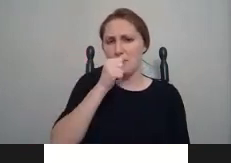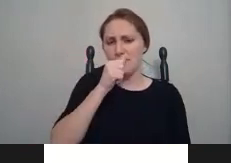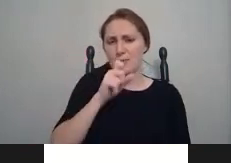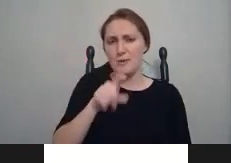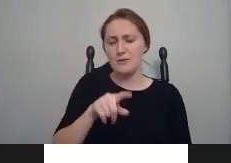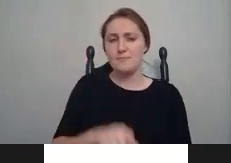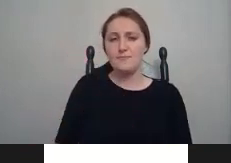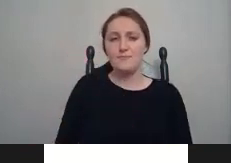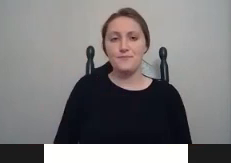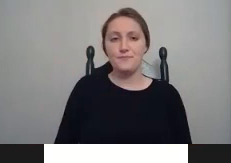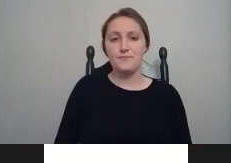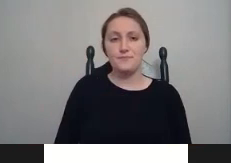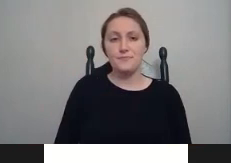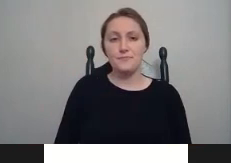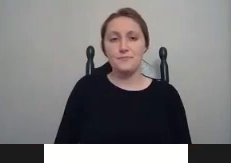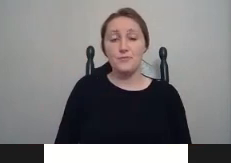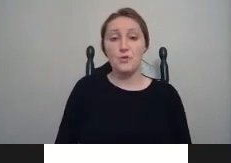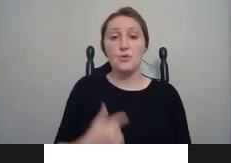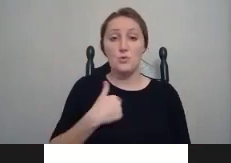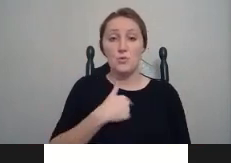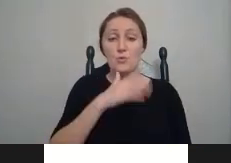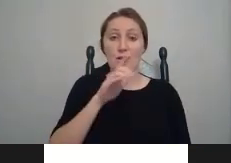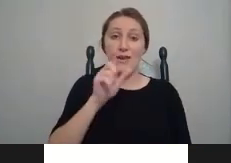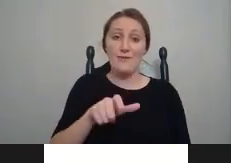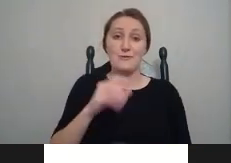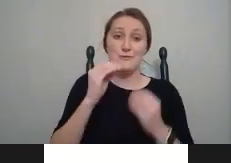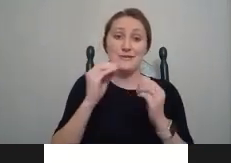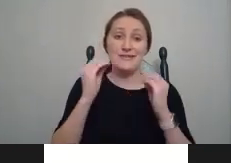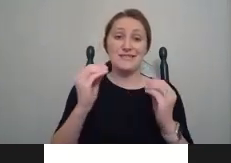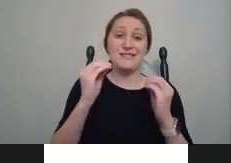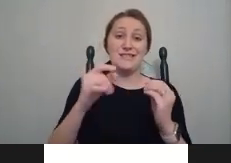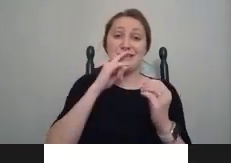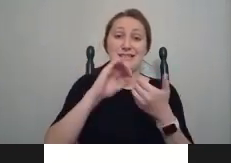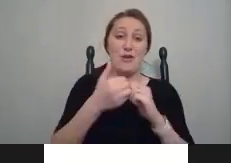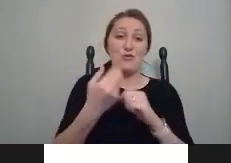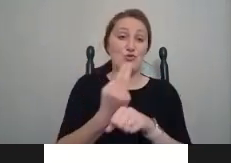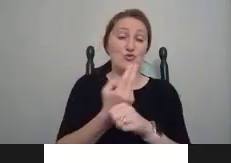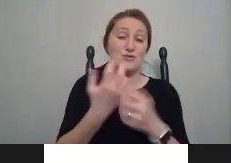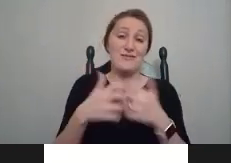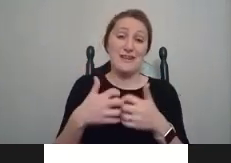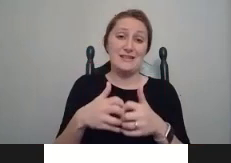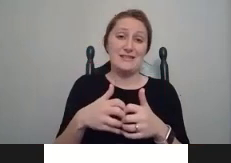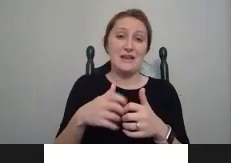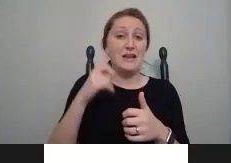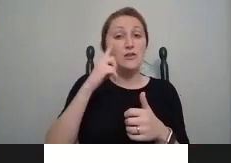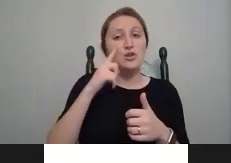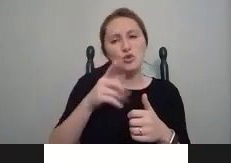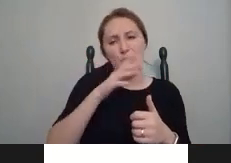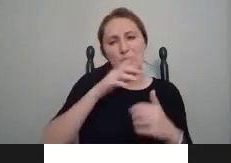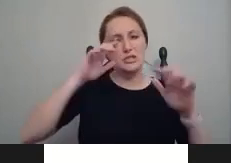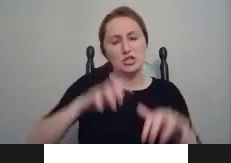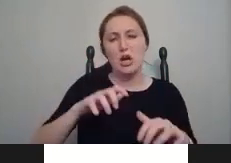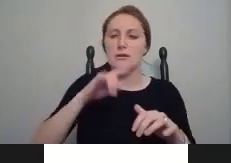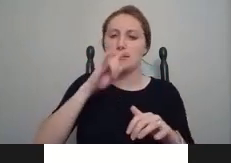We're going to have to teach our kids how to use devices for those who haven't used them. I do think you will be shocked at how quickly they learn